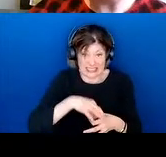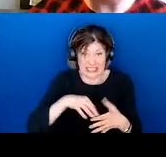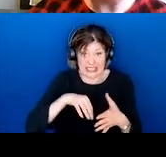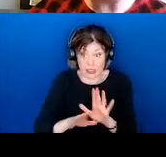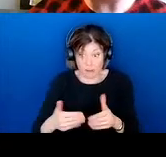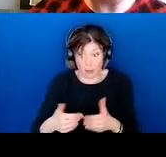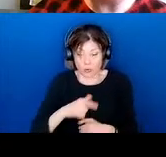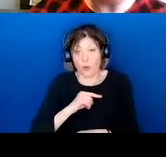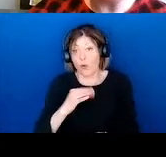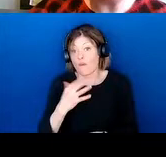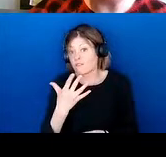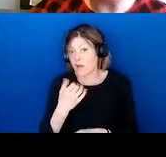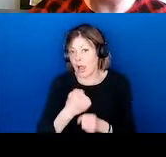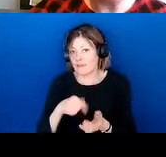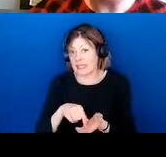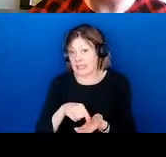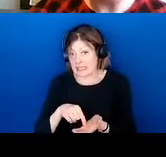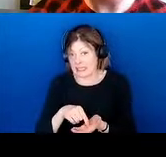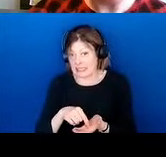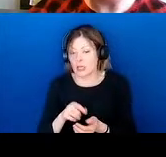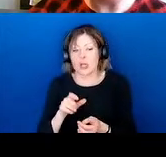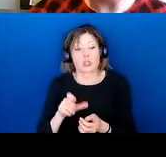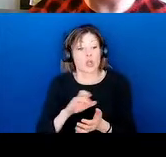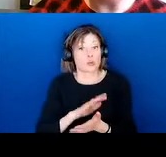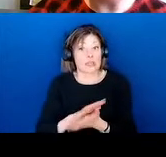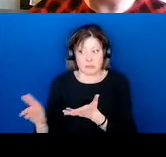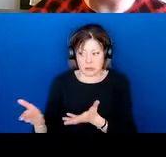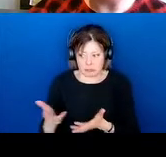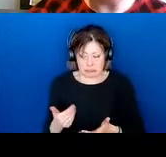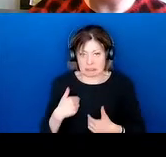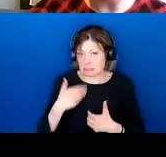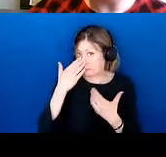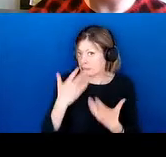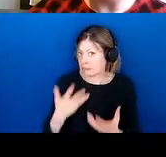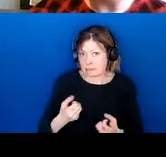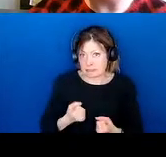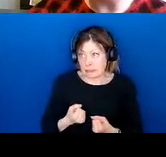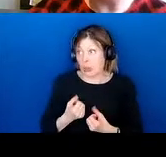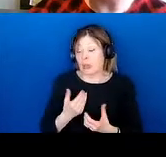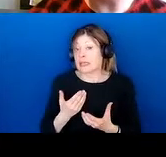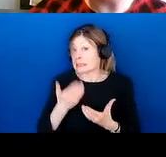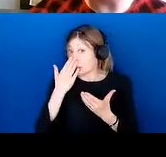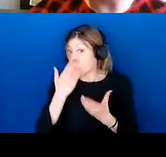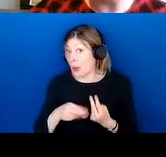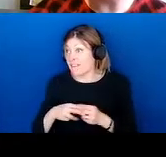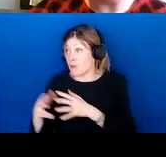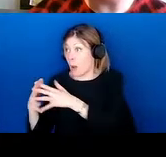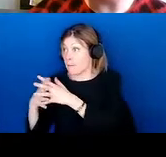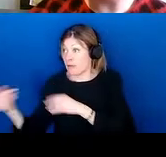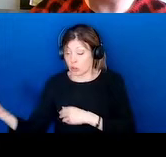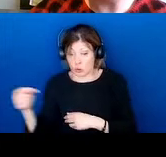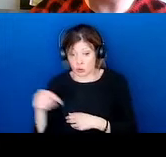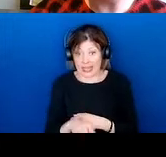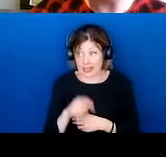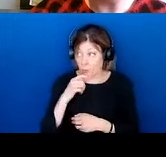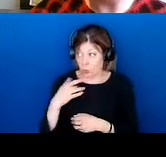Hamilton didn't know what he would be getting, whether they would survive the journey, or if they would thrive once